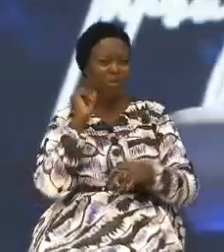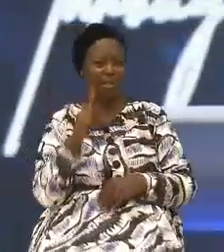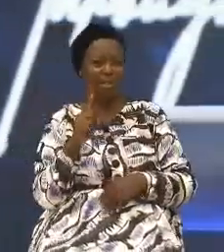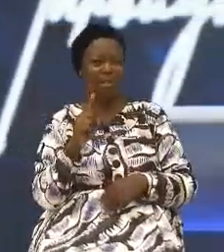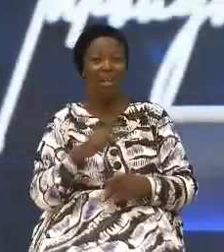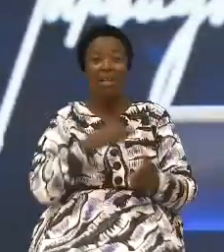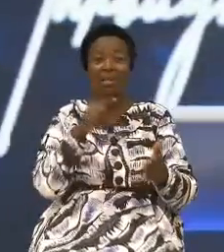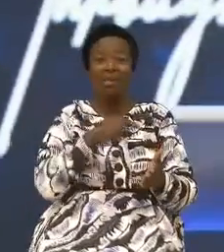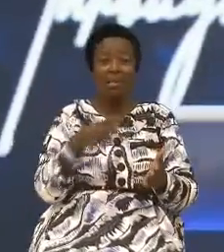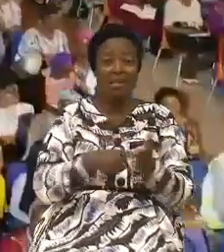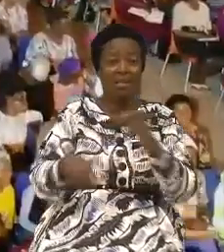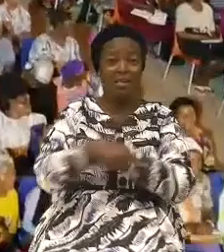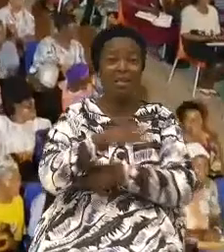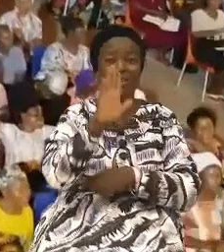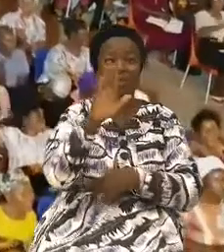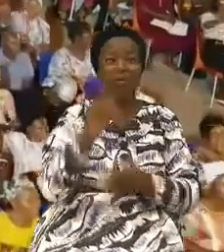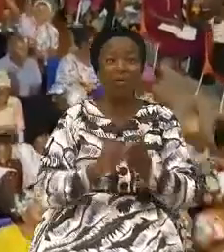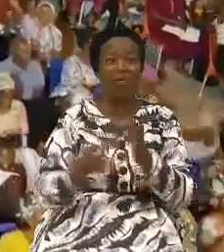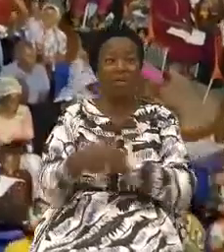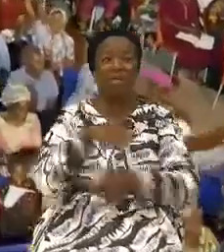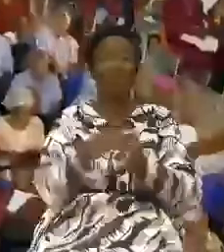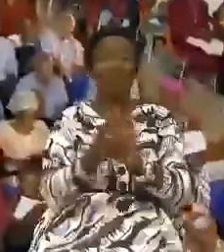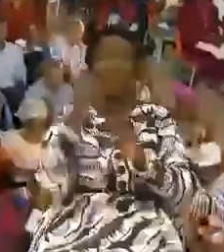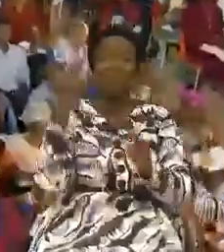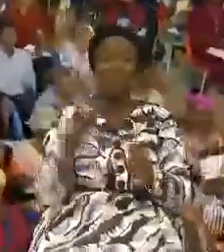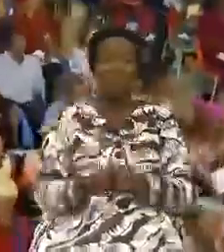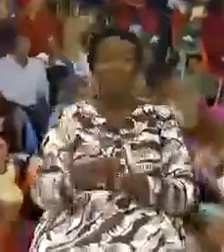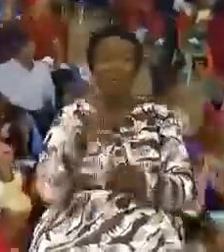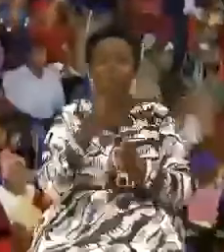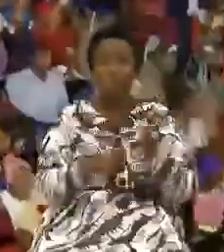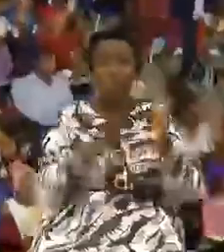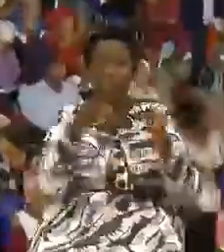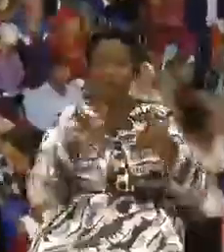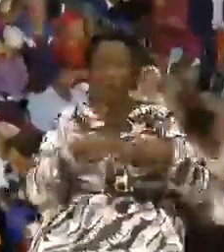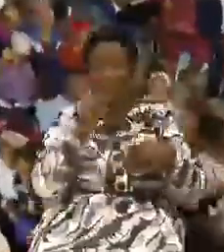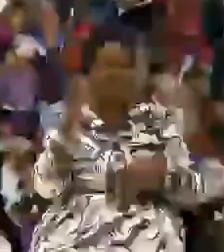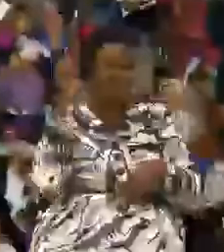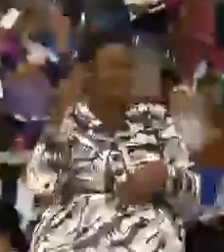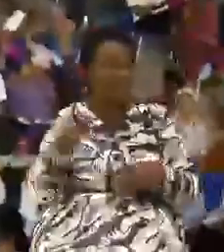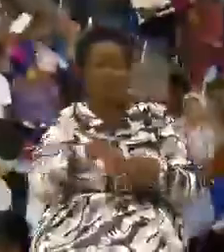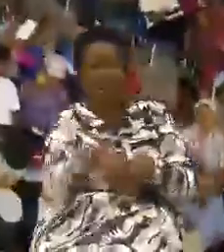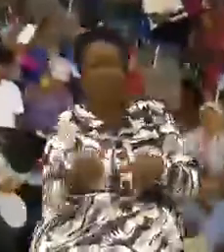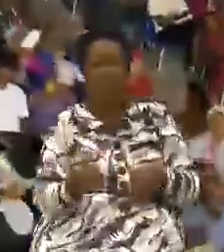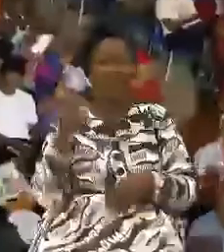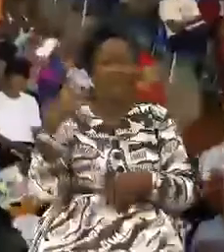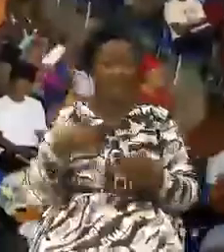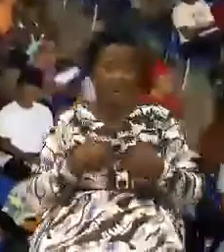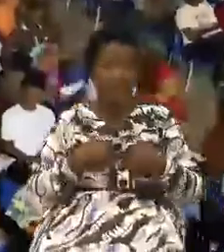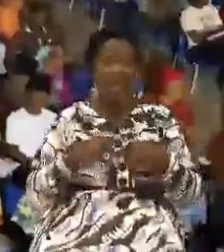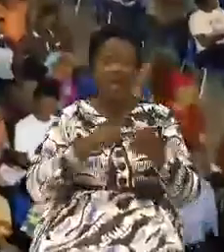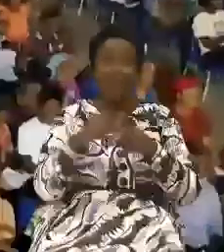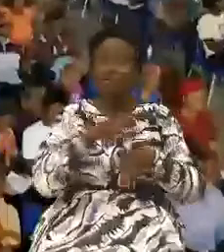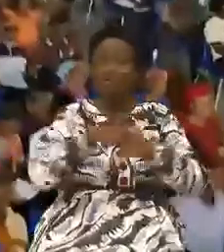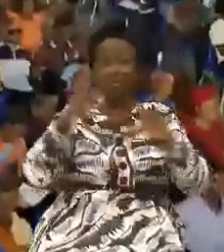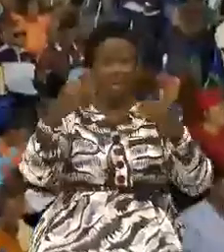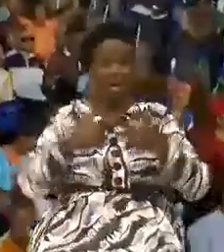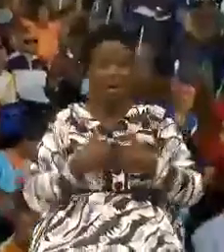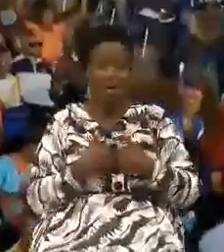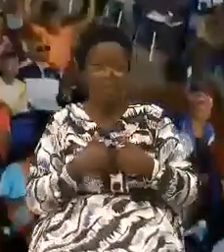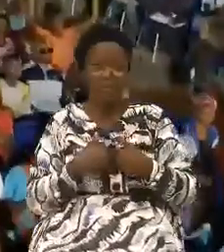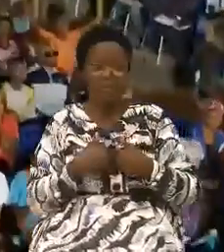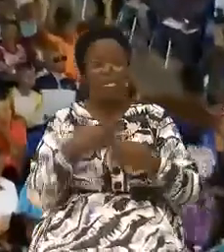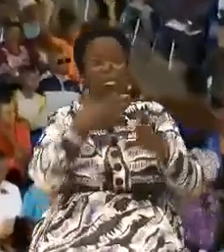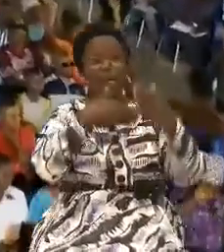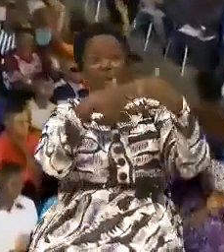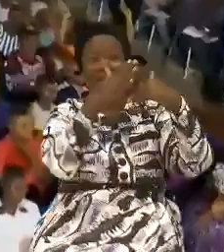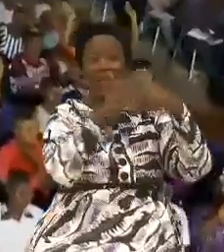Today is your day. What you have been hearing others had and you didn't have, heaven